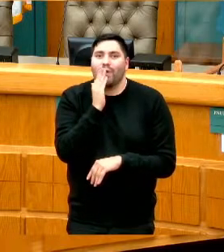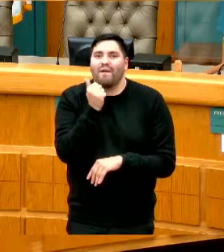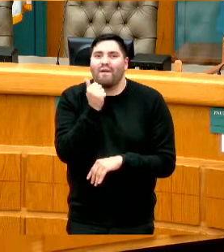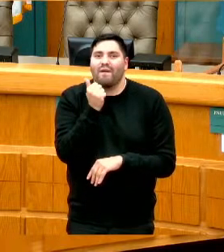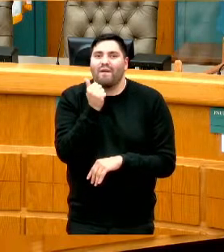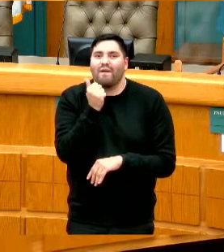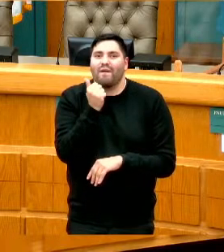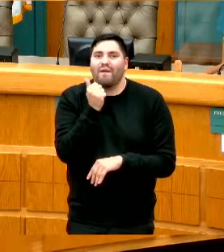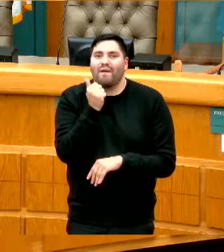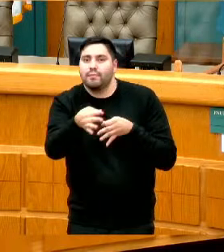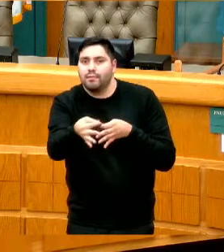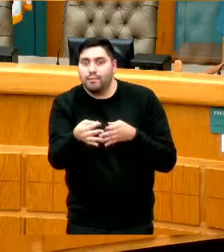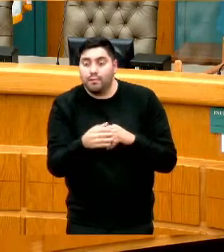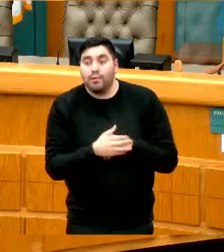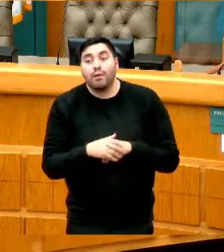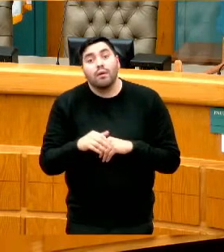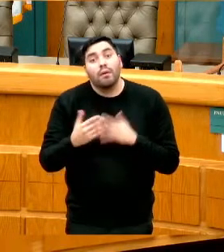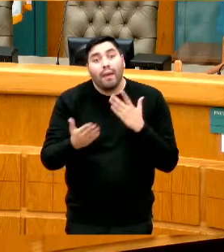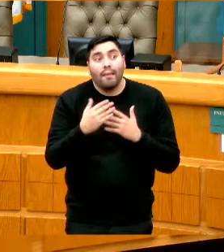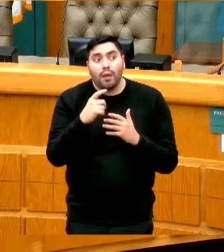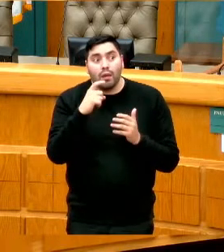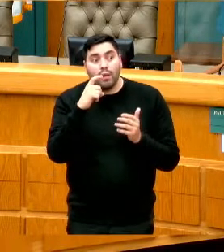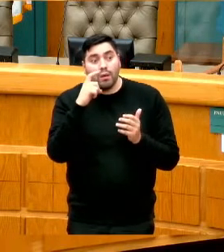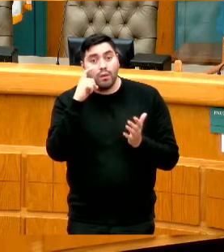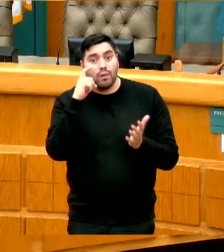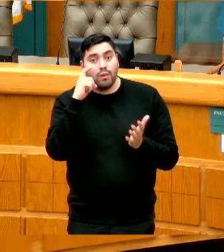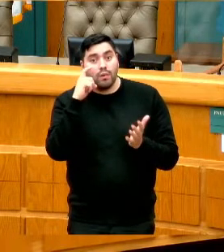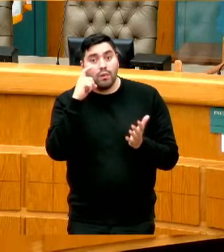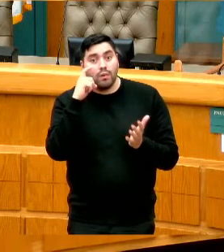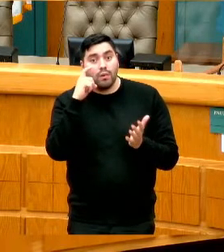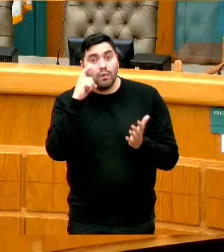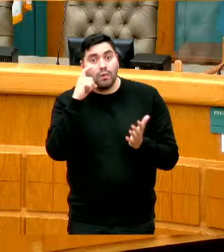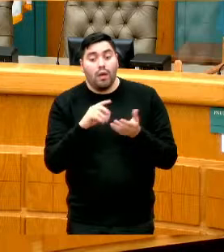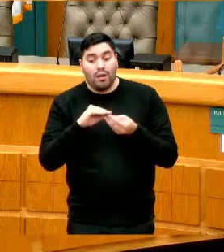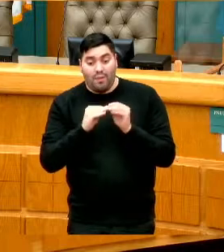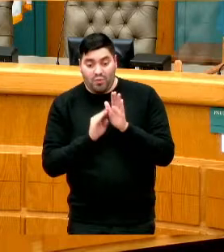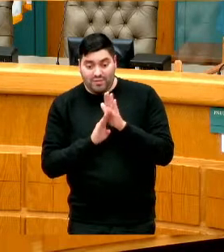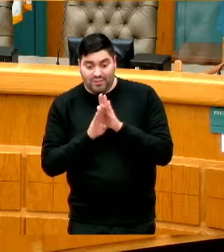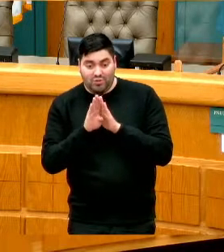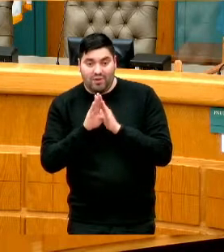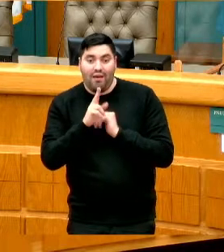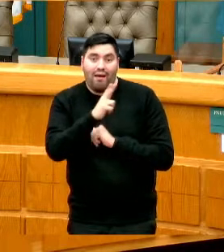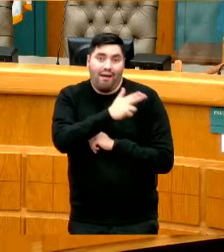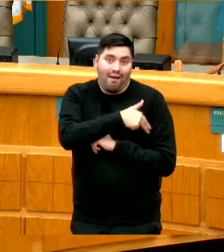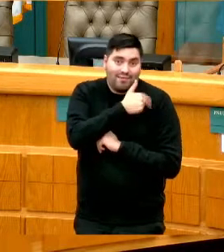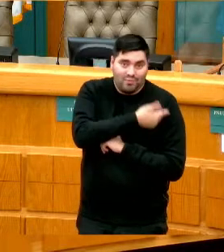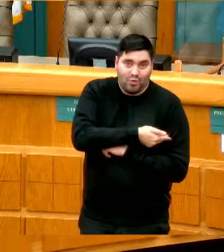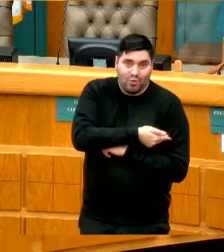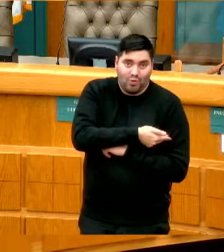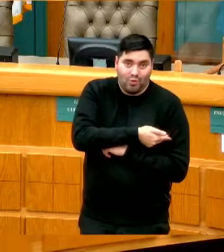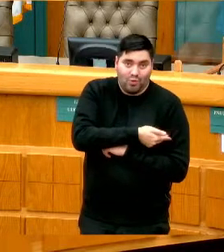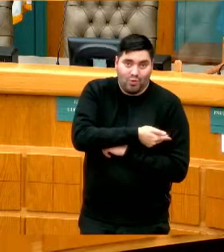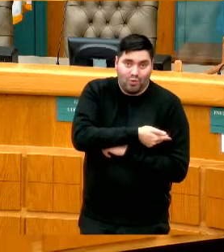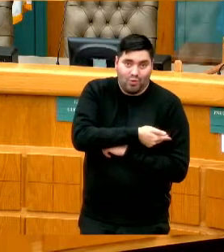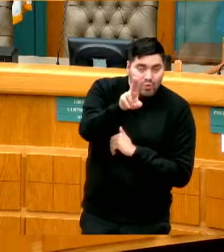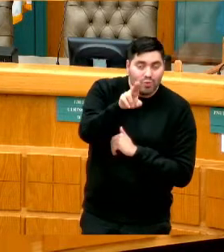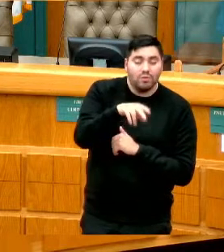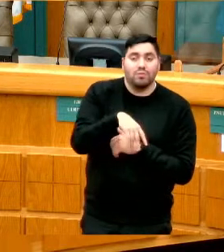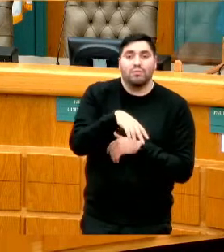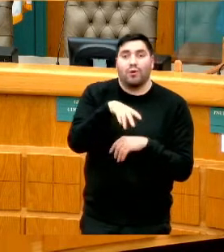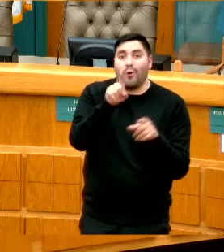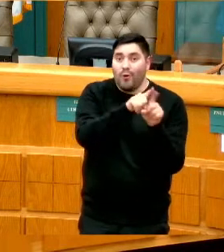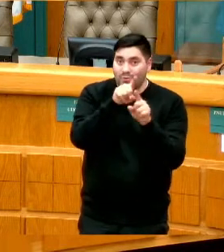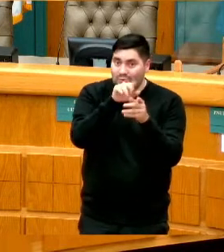infection. And so while our numbers might be increasing, hospitalizations and ICU patients as well as